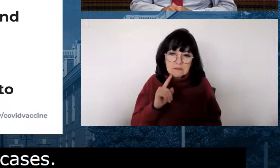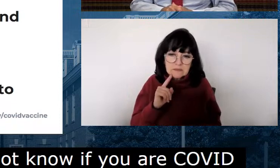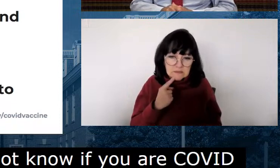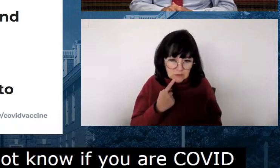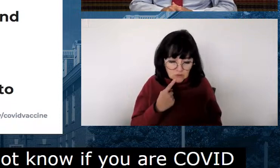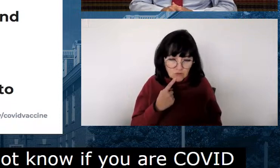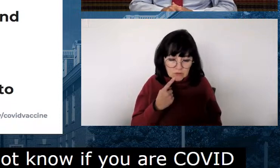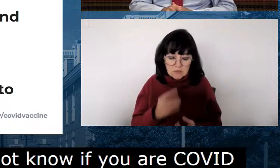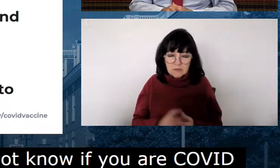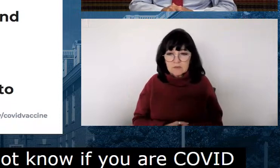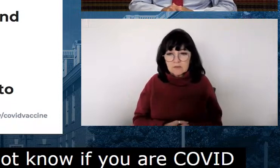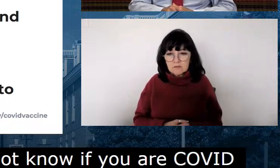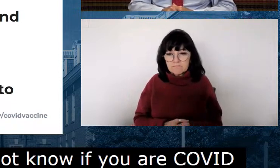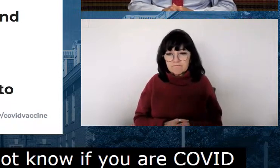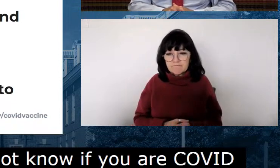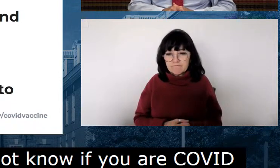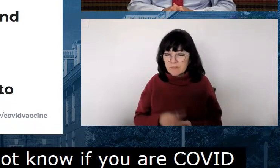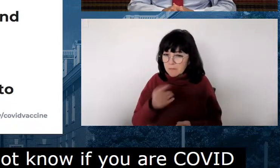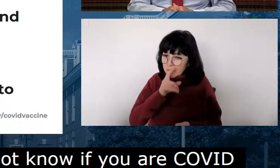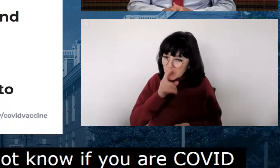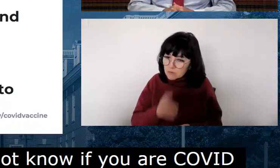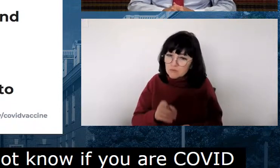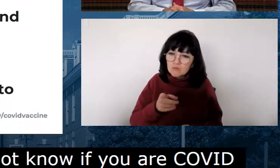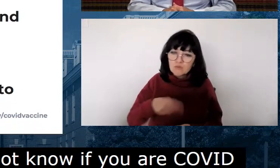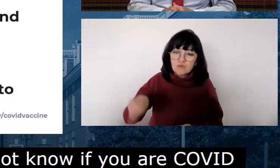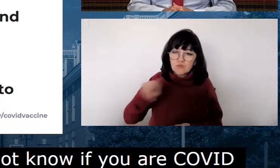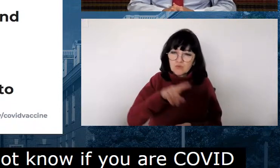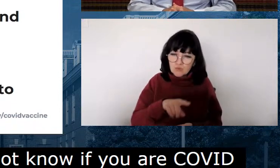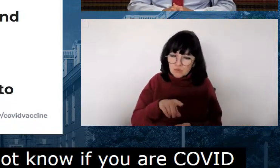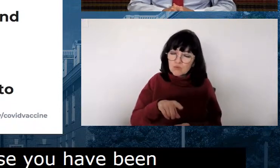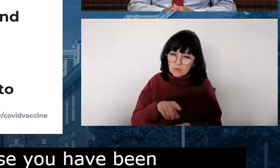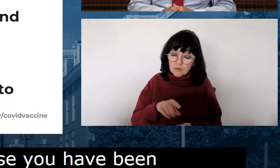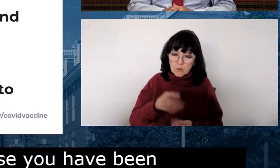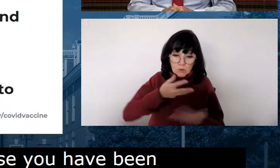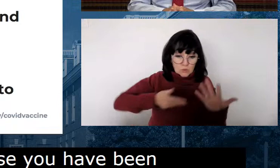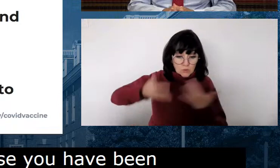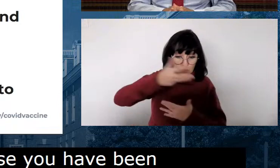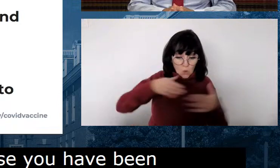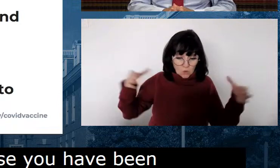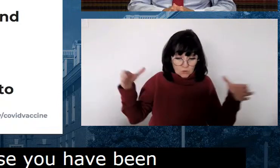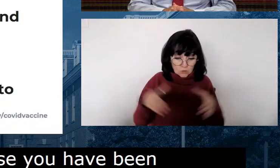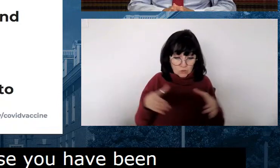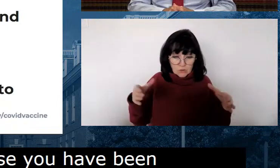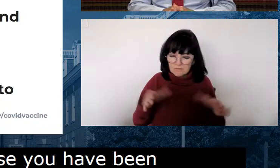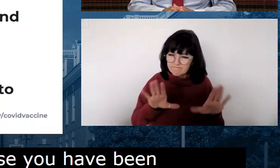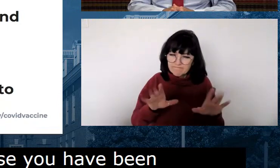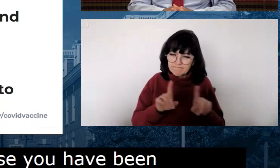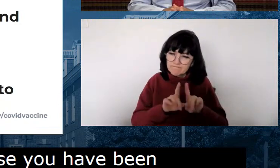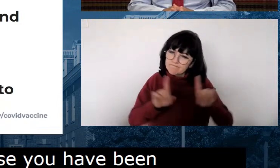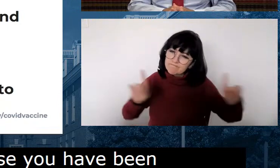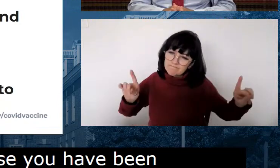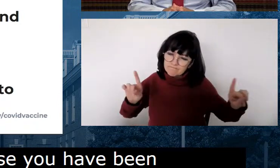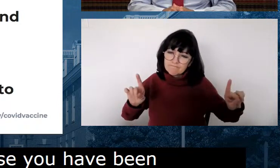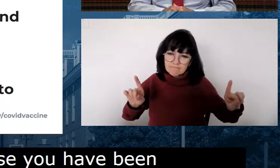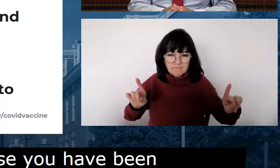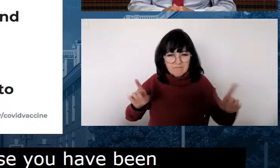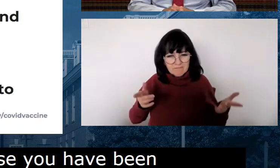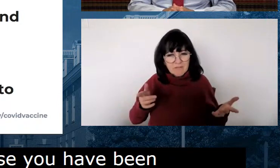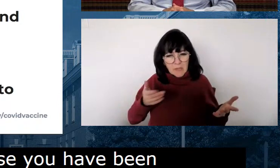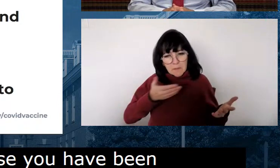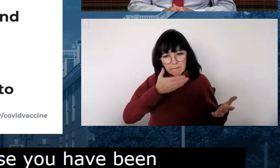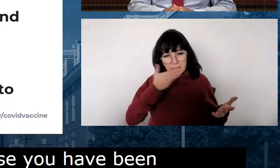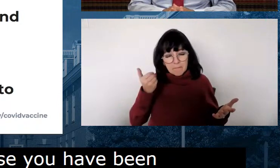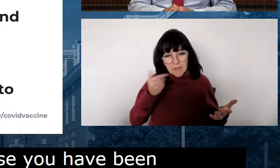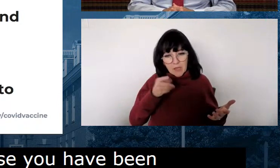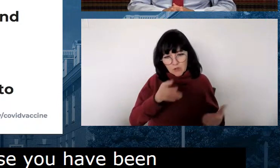Make sure you keep social distance. Really respect. I think Dr. Tam or Sharon both mentioned it's really